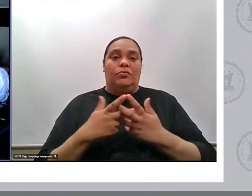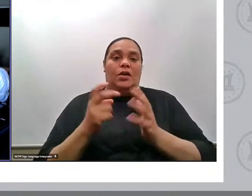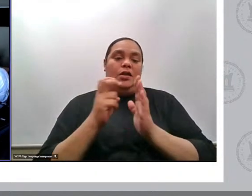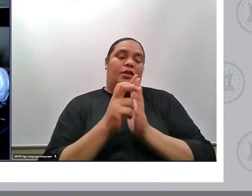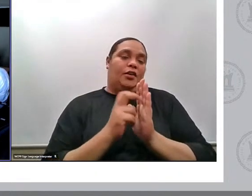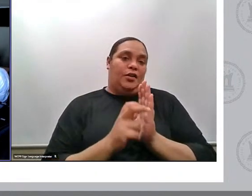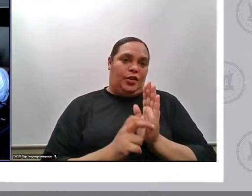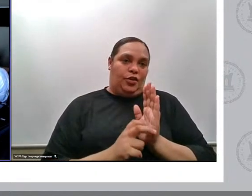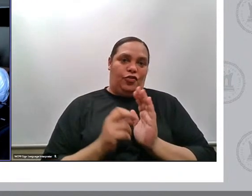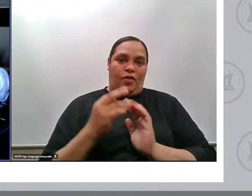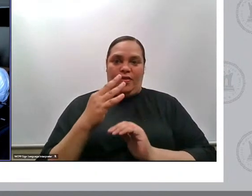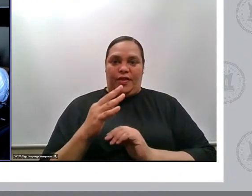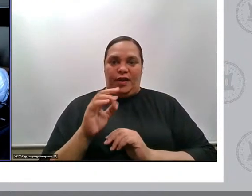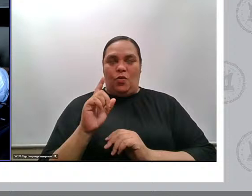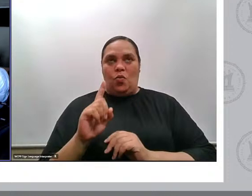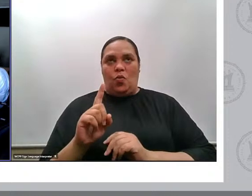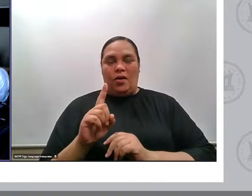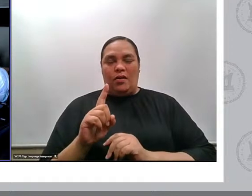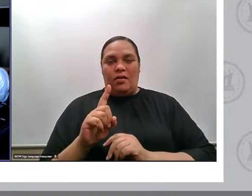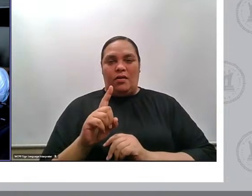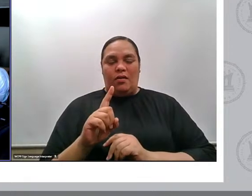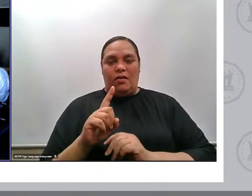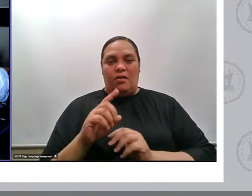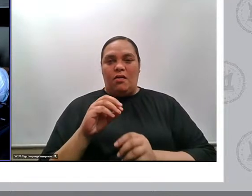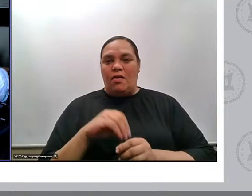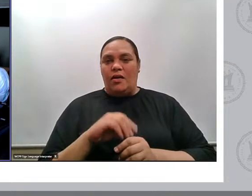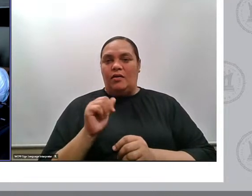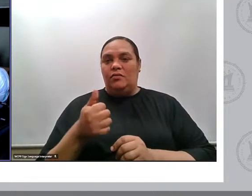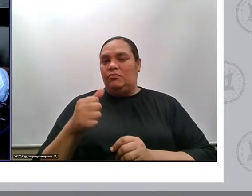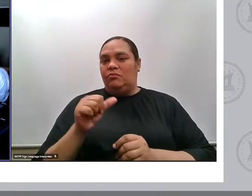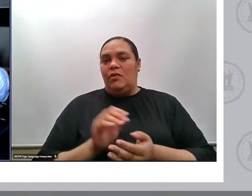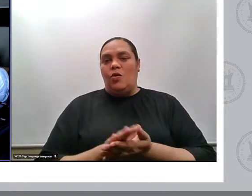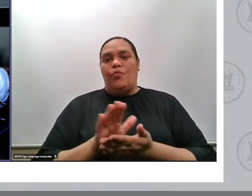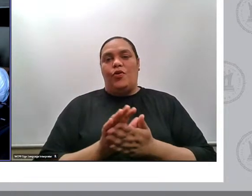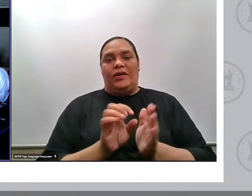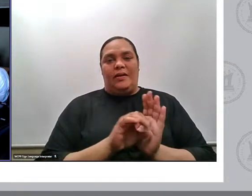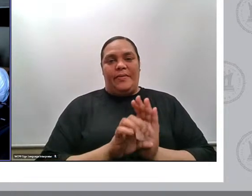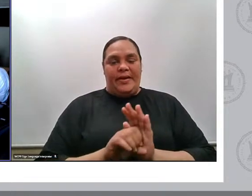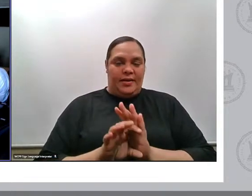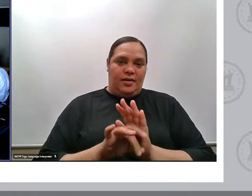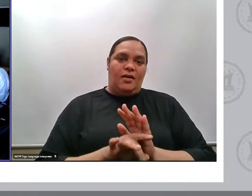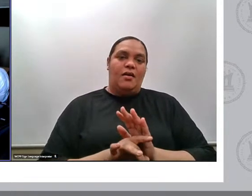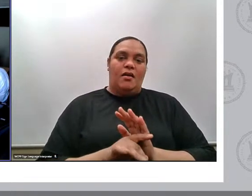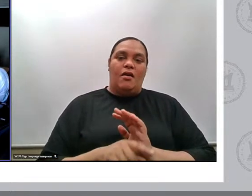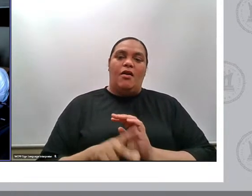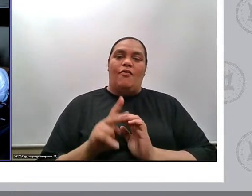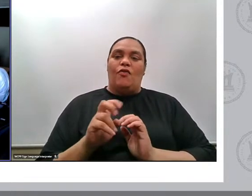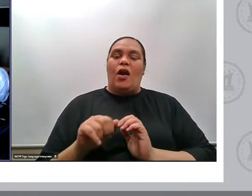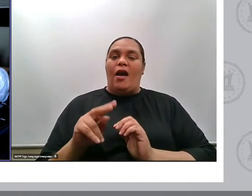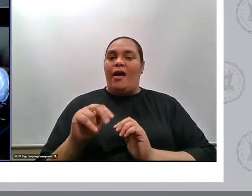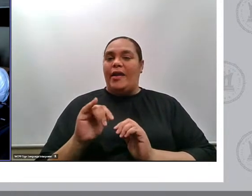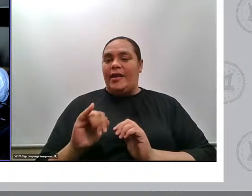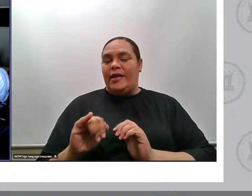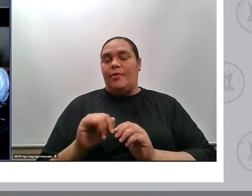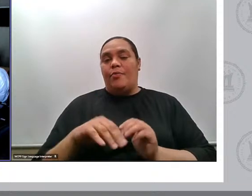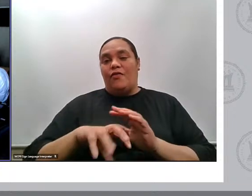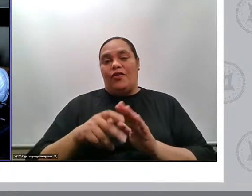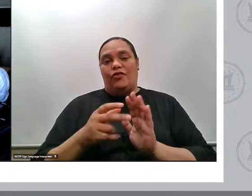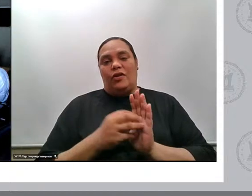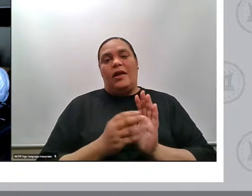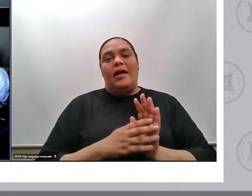Regulation 3.1 in the following printed media: Vukani, the Provincial Gazette, Die